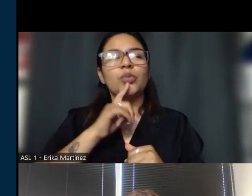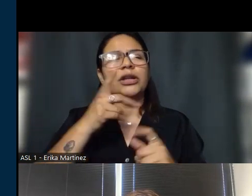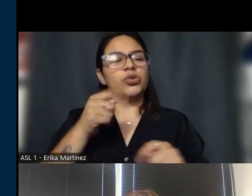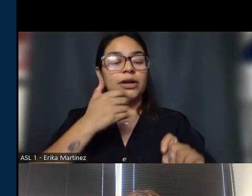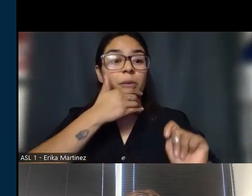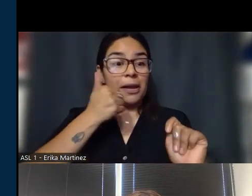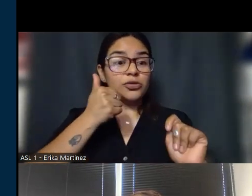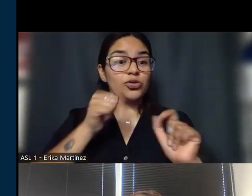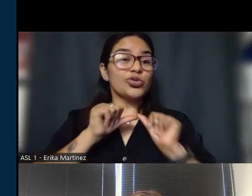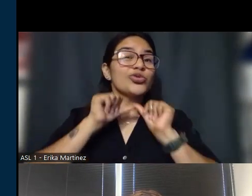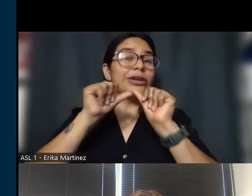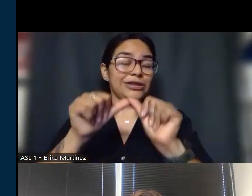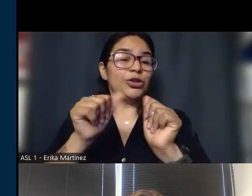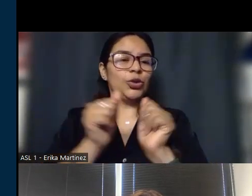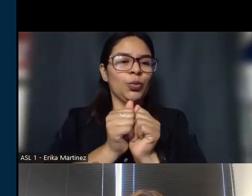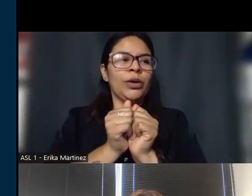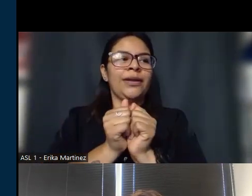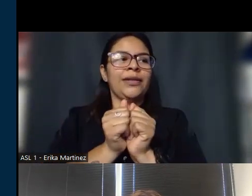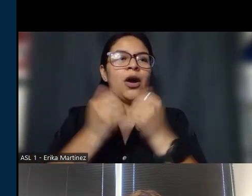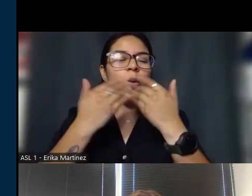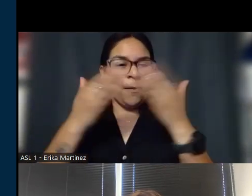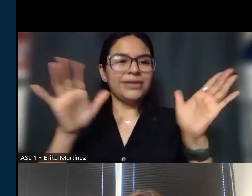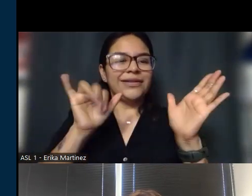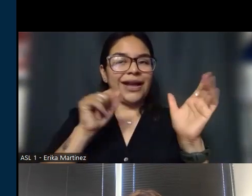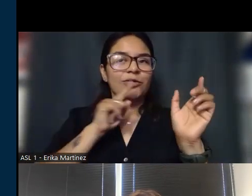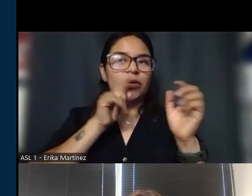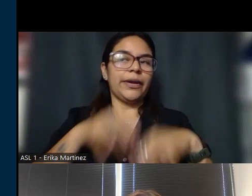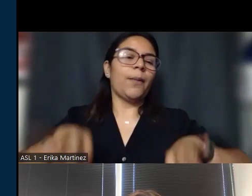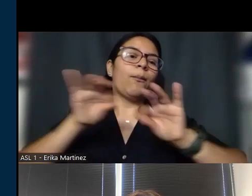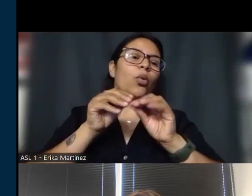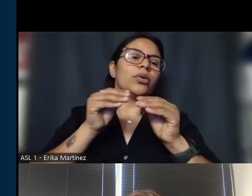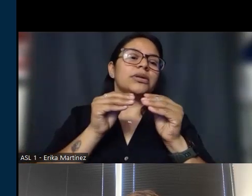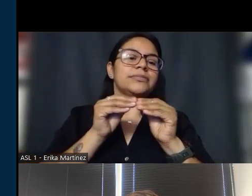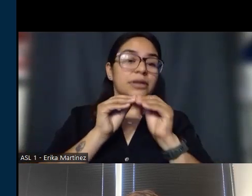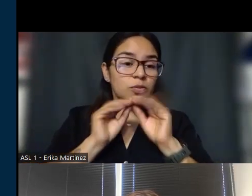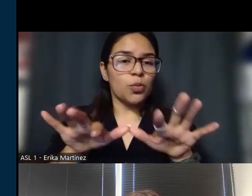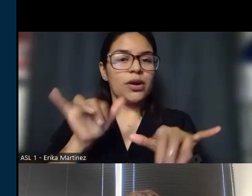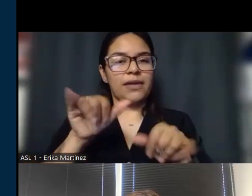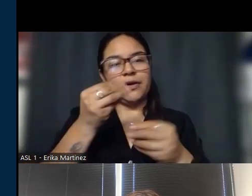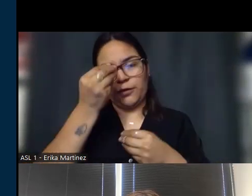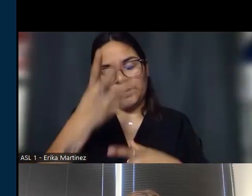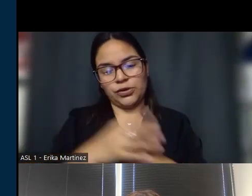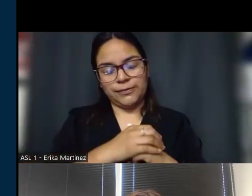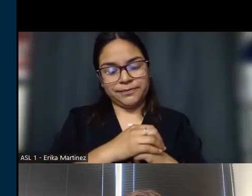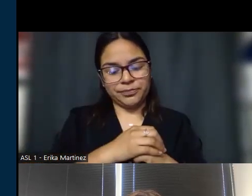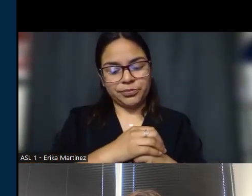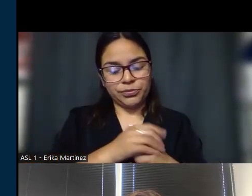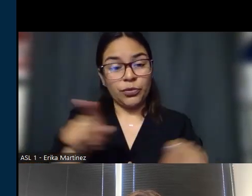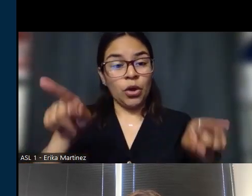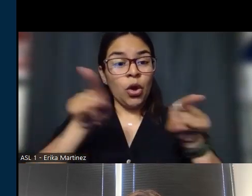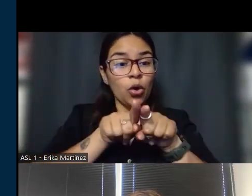those resources. On our governance subgroup, the team has been working to identify